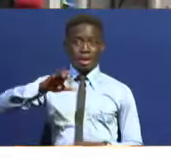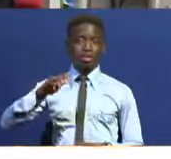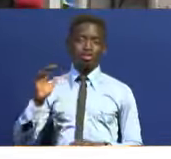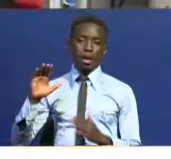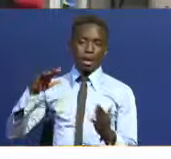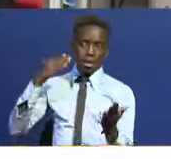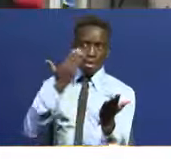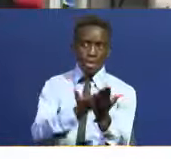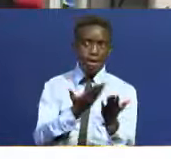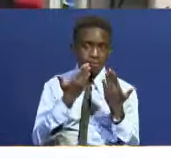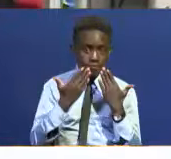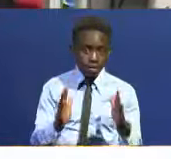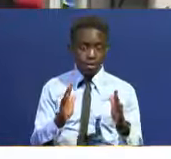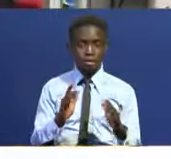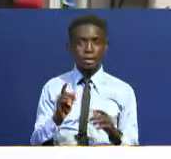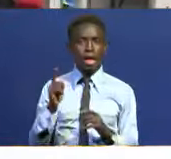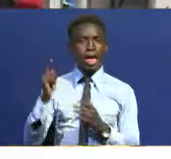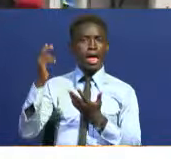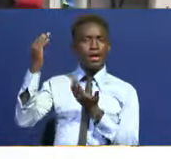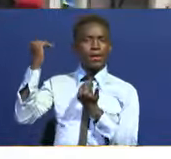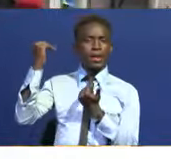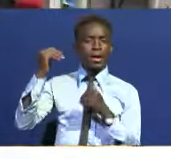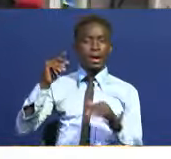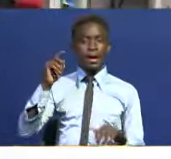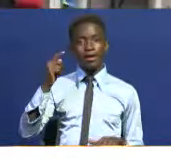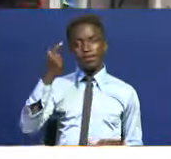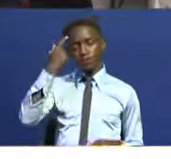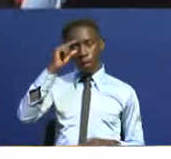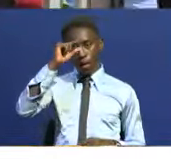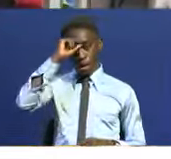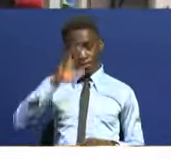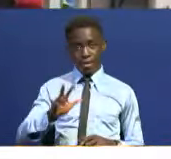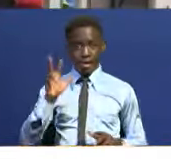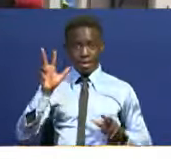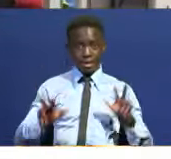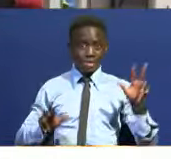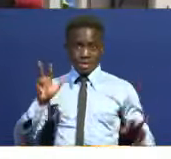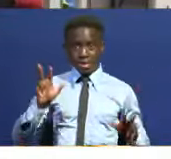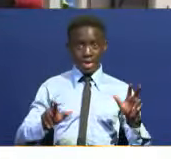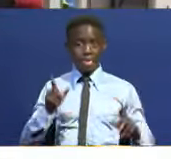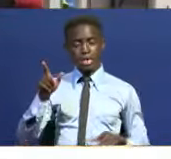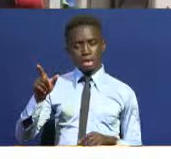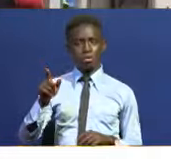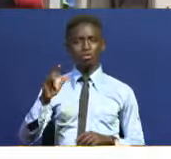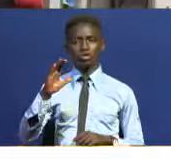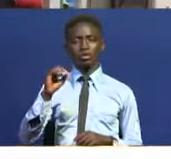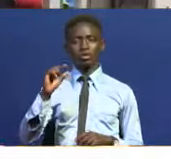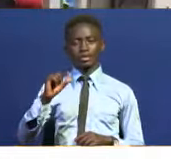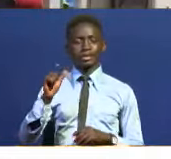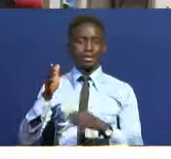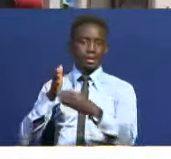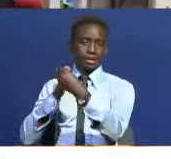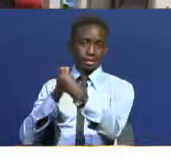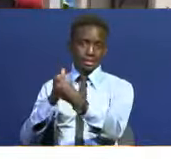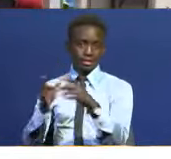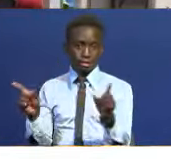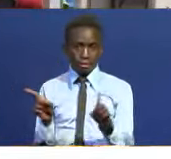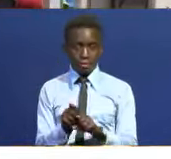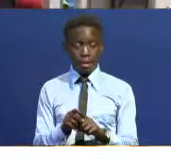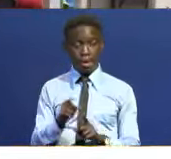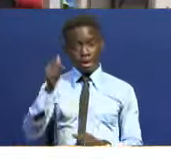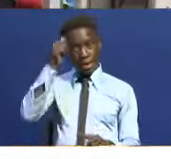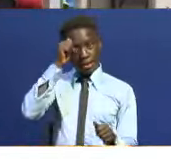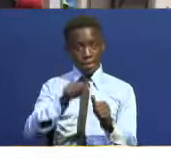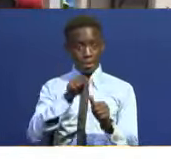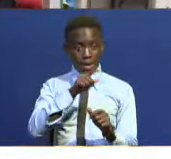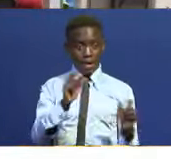in anticipation of Kirinyaga Governor, that is Anne Waiguru, who doubles up at the Council of Governors. You do remember this is an event that was hosted back